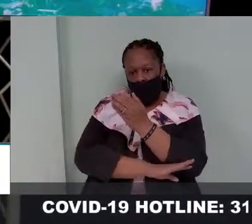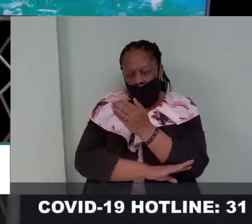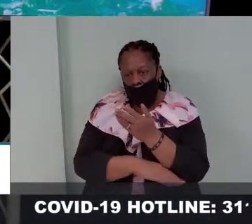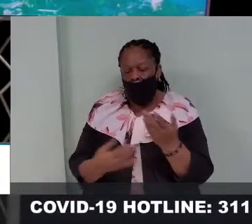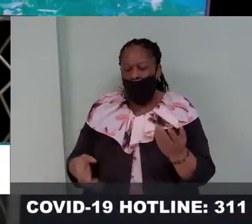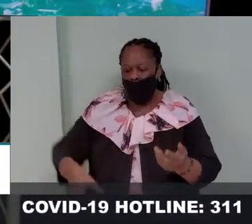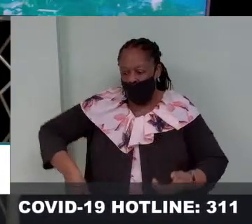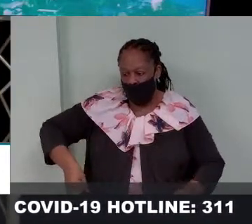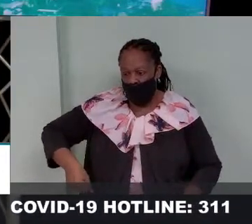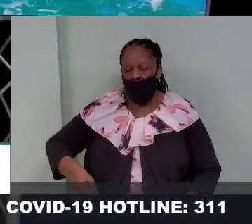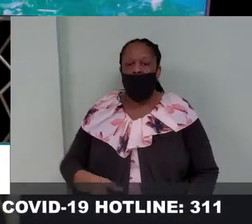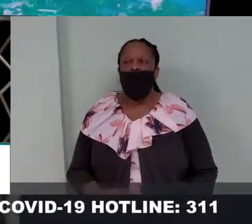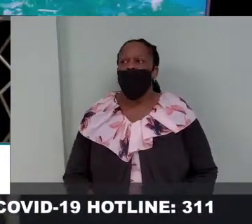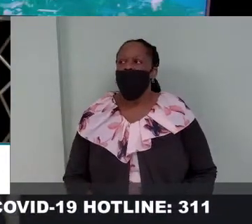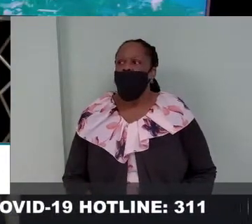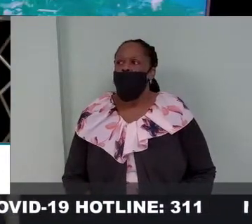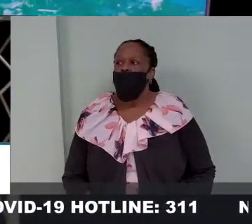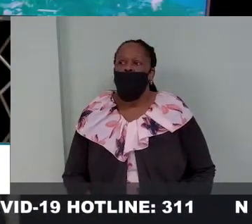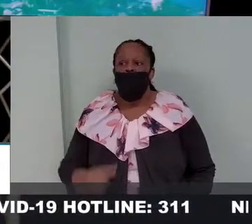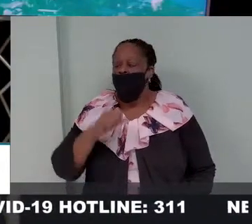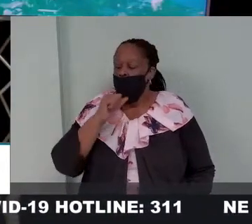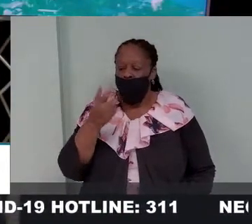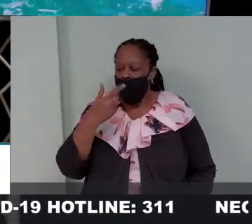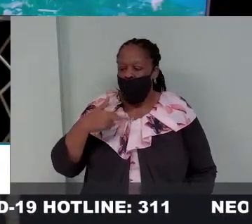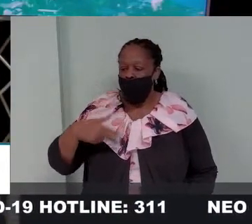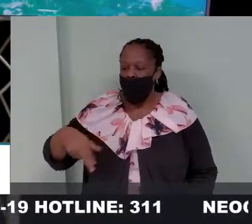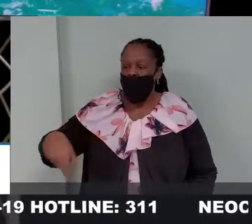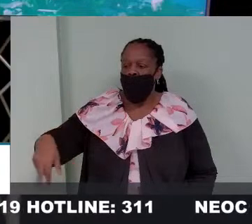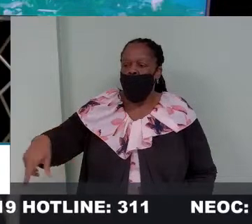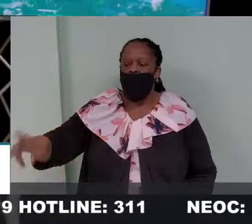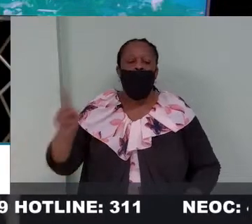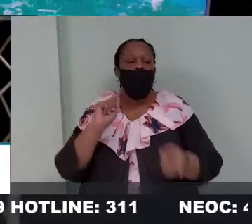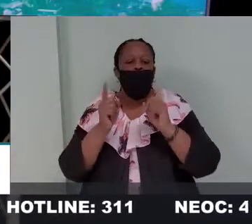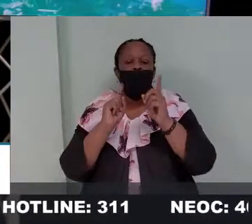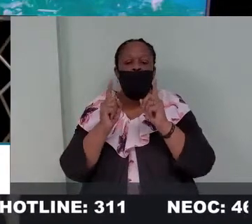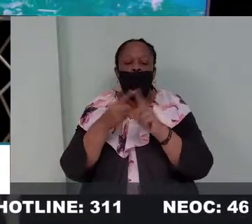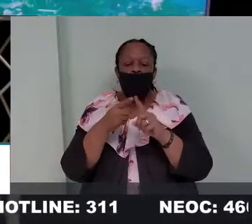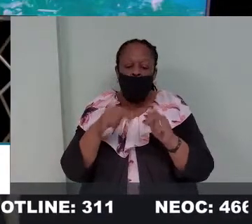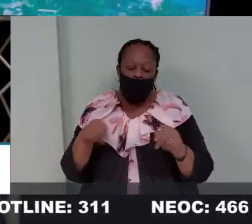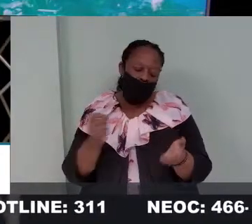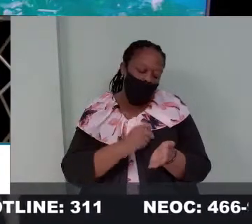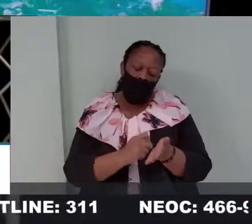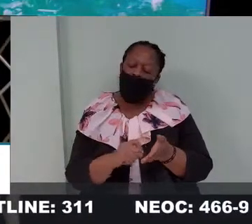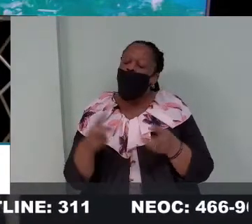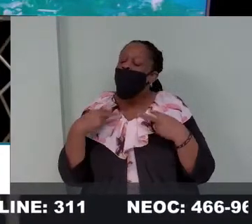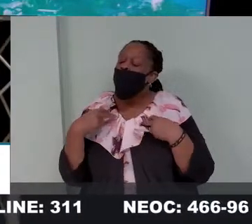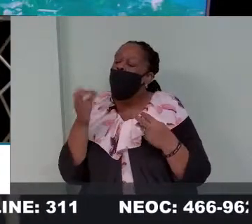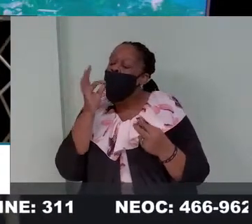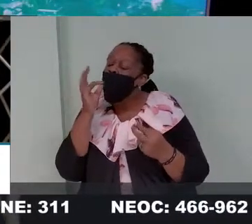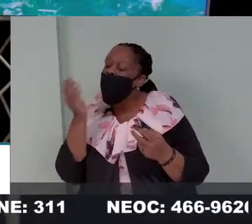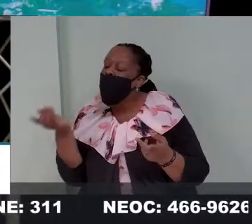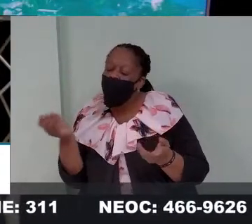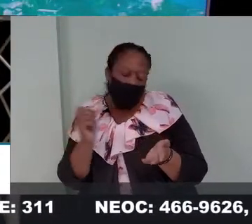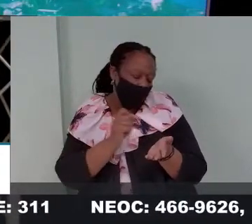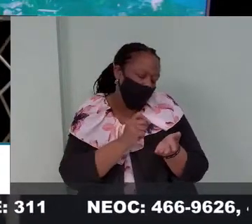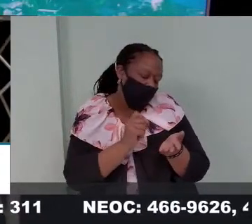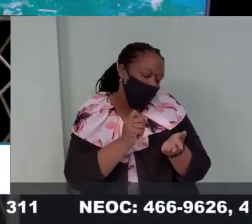you will walk up to a customs officer and interact face-to-face. Customs officers are behind